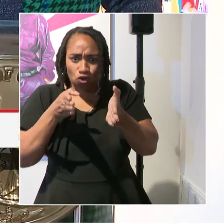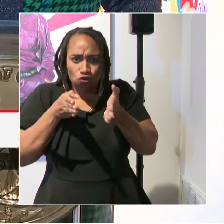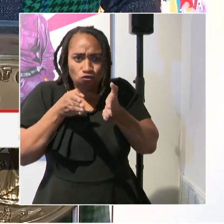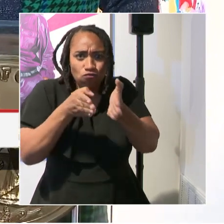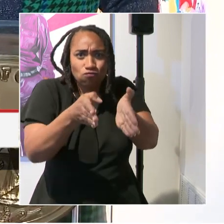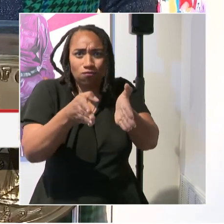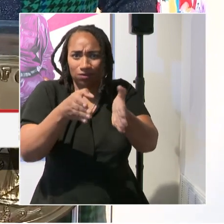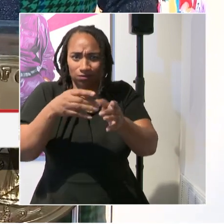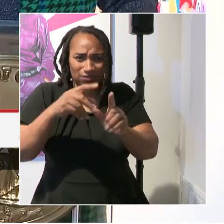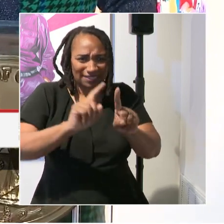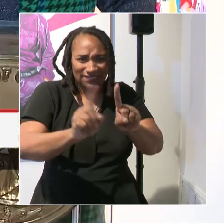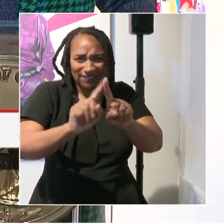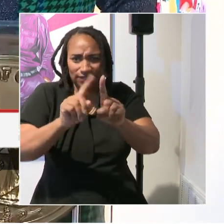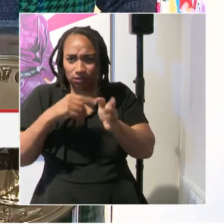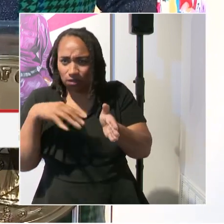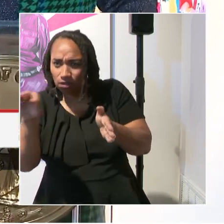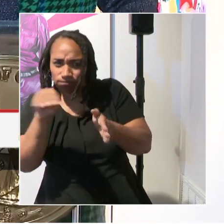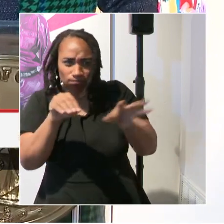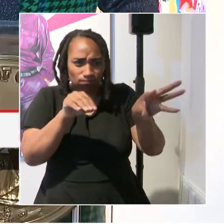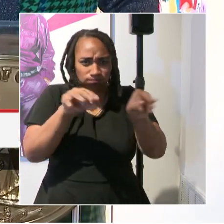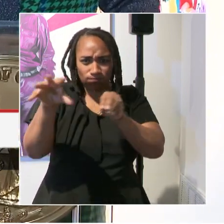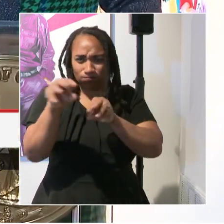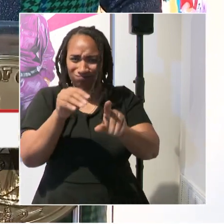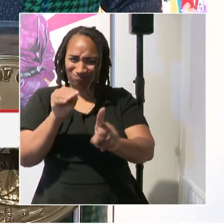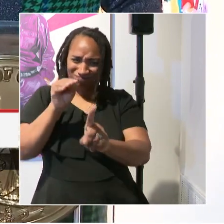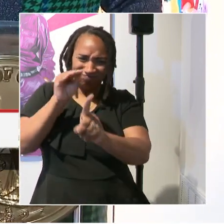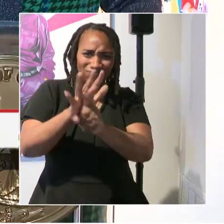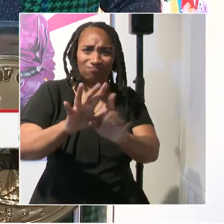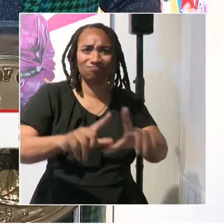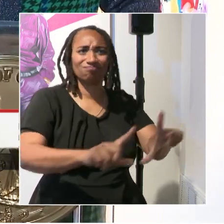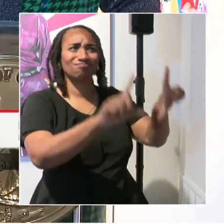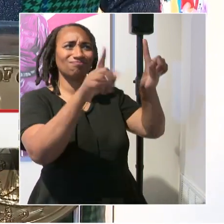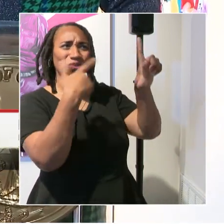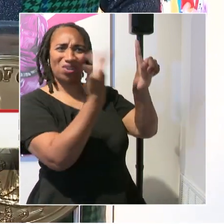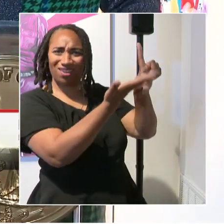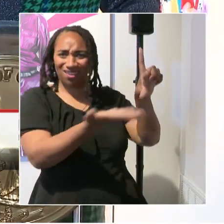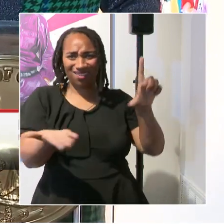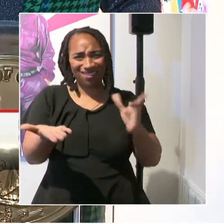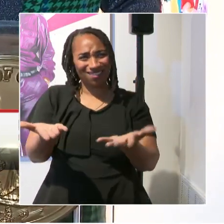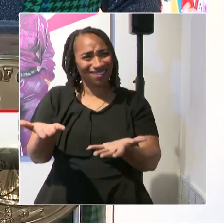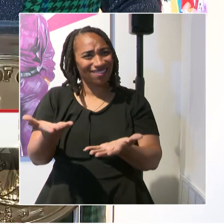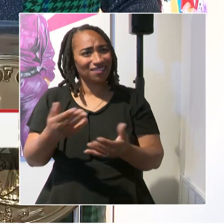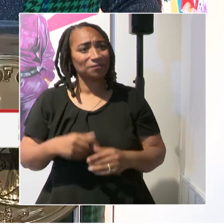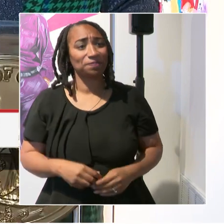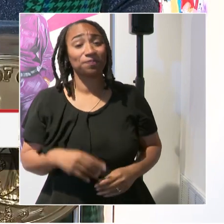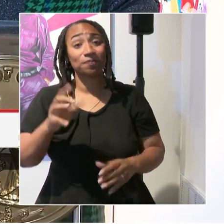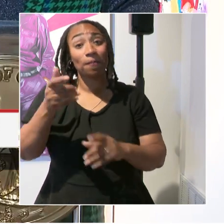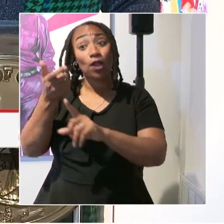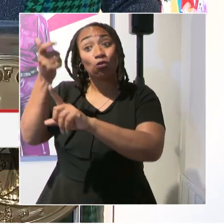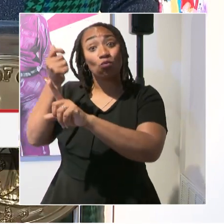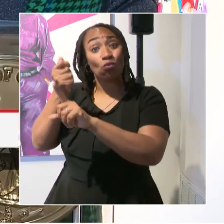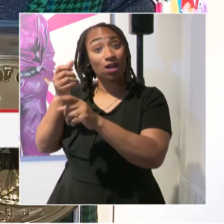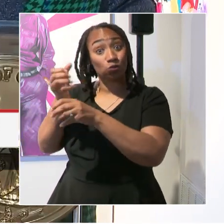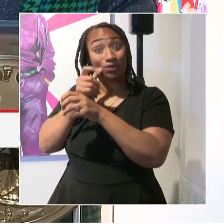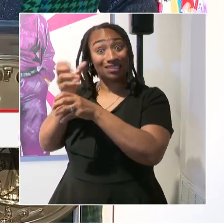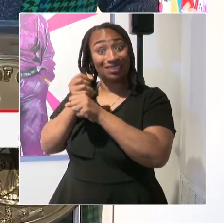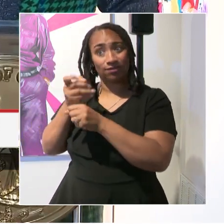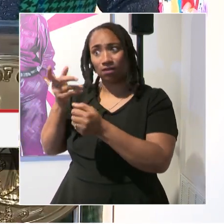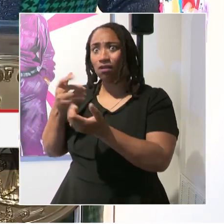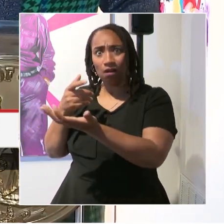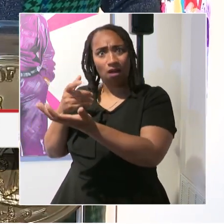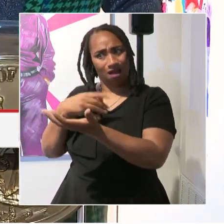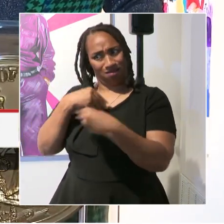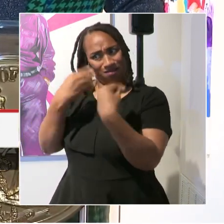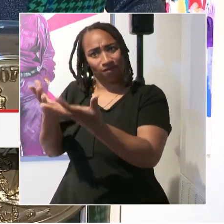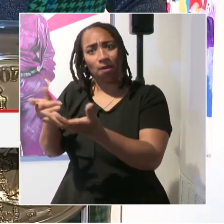corridors. I think the genesis of the Great Street Grants were to make businesses look better, get more